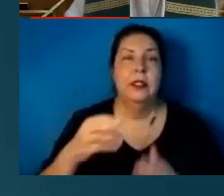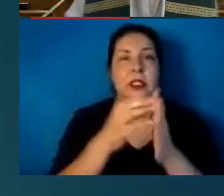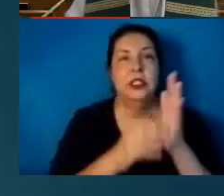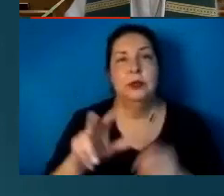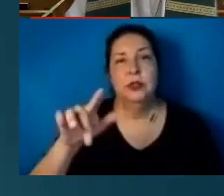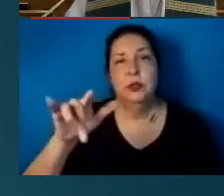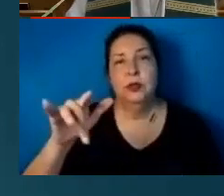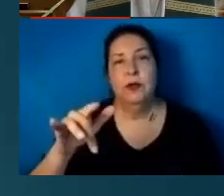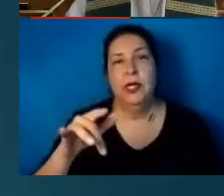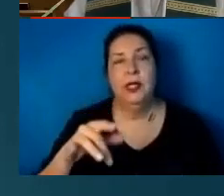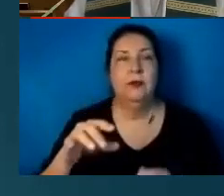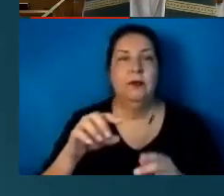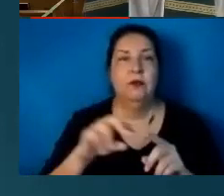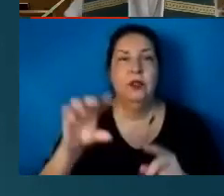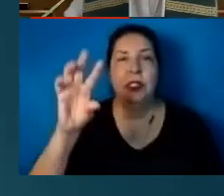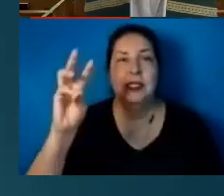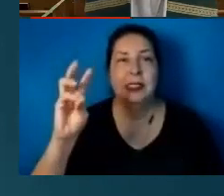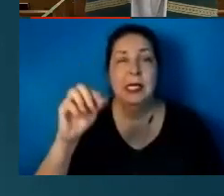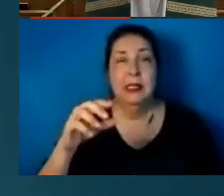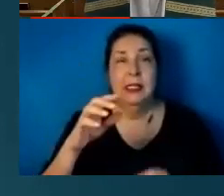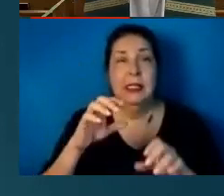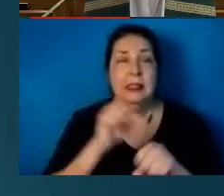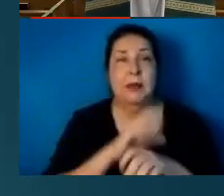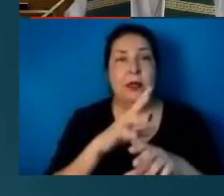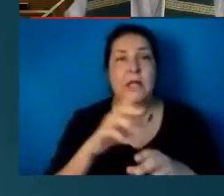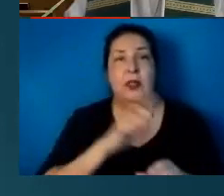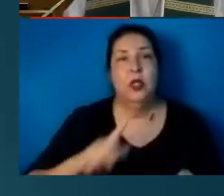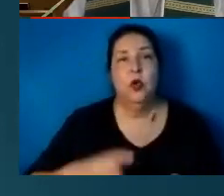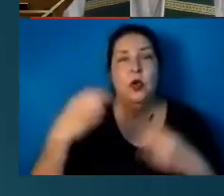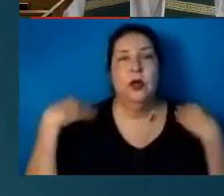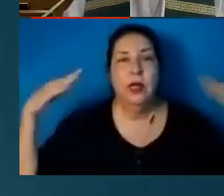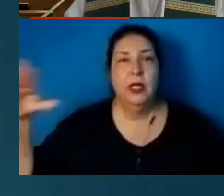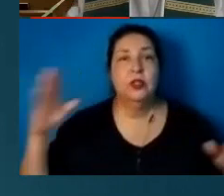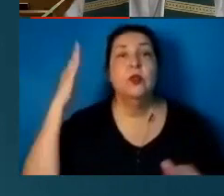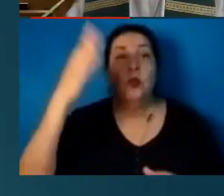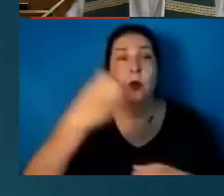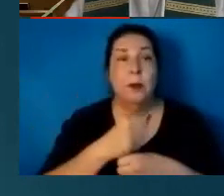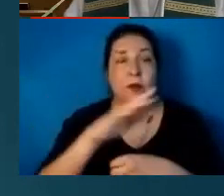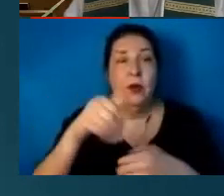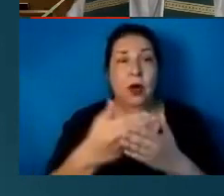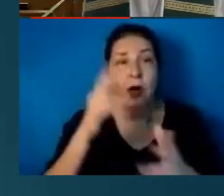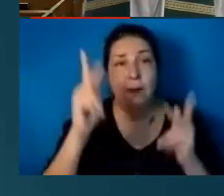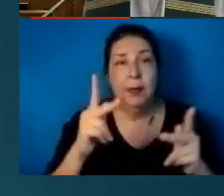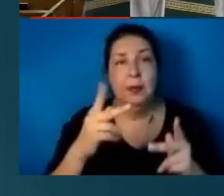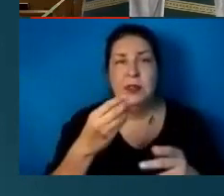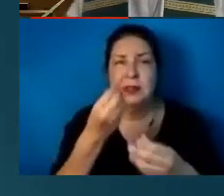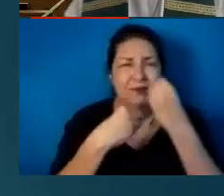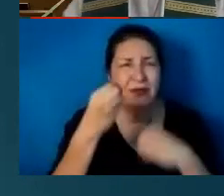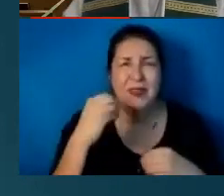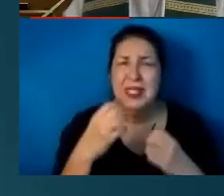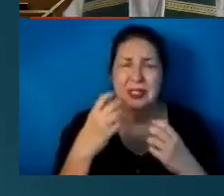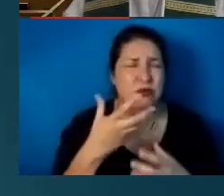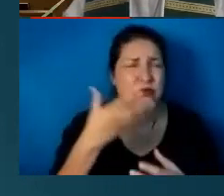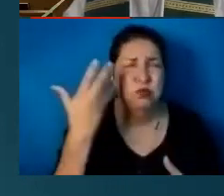6. On this mountain, the Lord of hosts will make for all peoples a feast of rich food, a feast